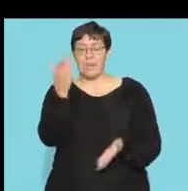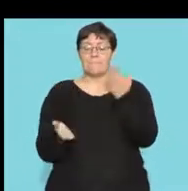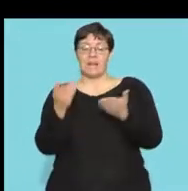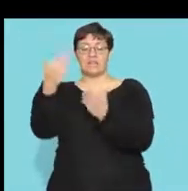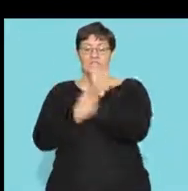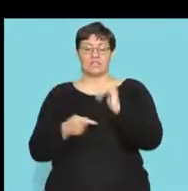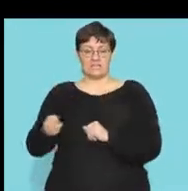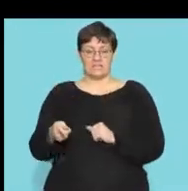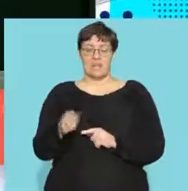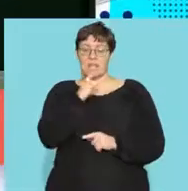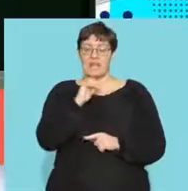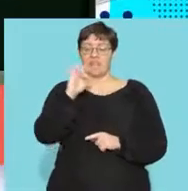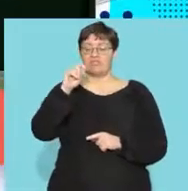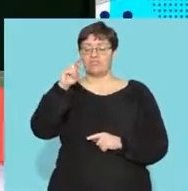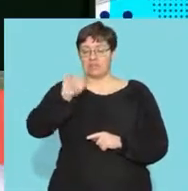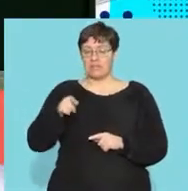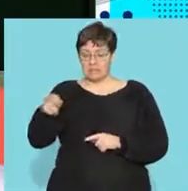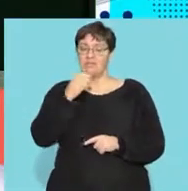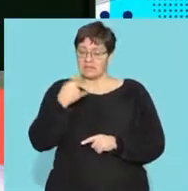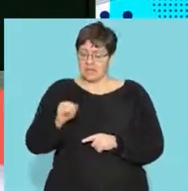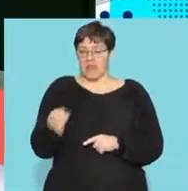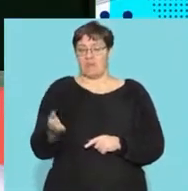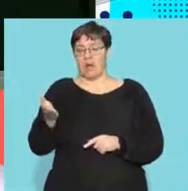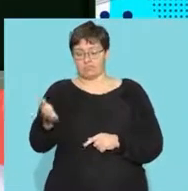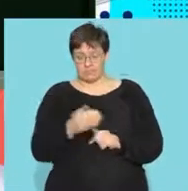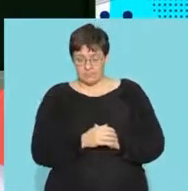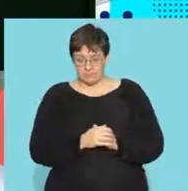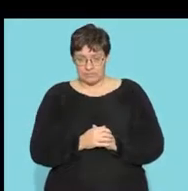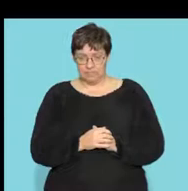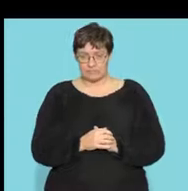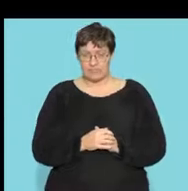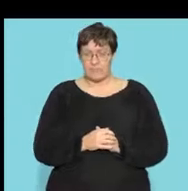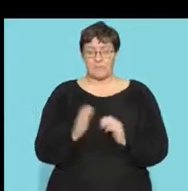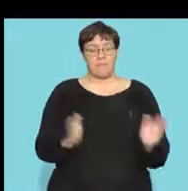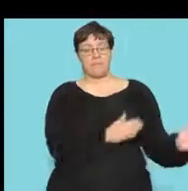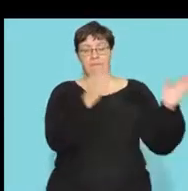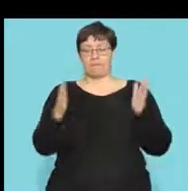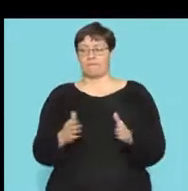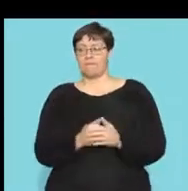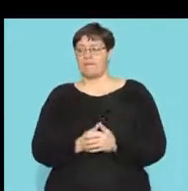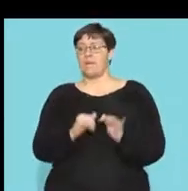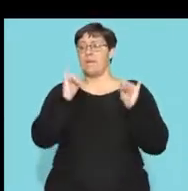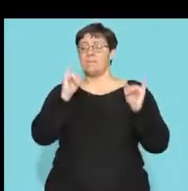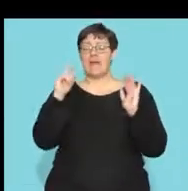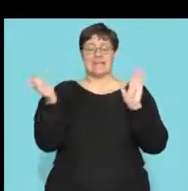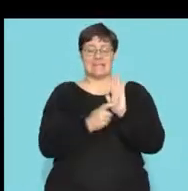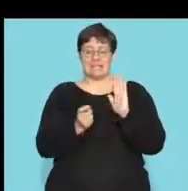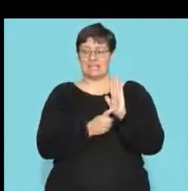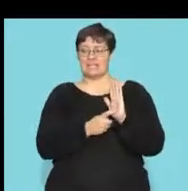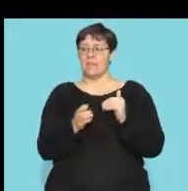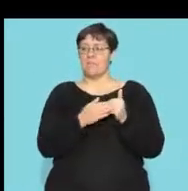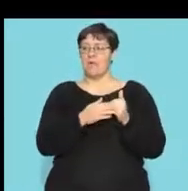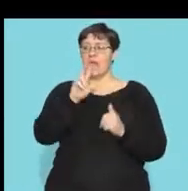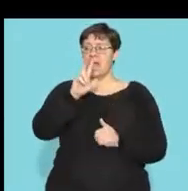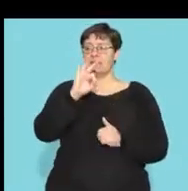under inventories. Okay, next one. Bad debts, a further amount of 8,360 must